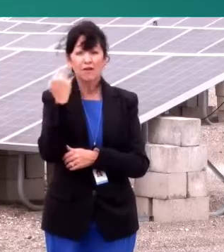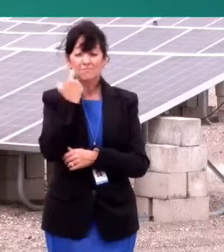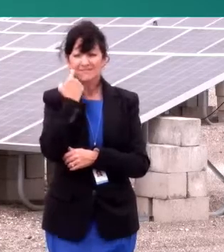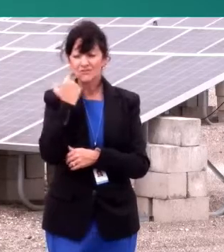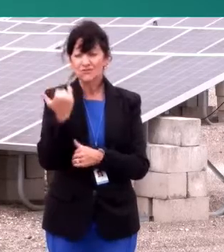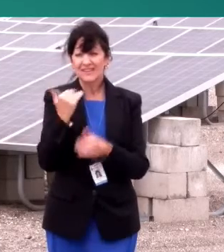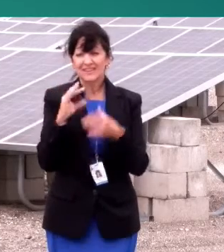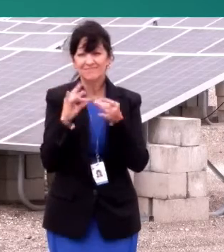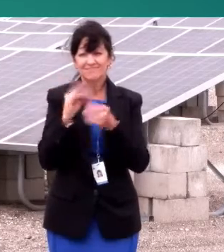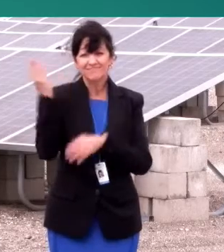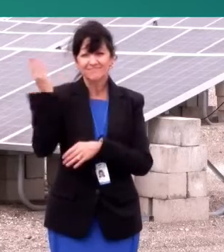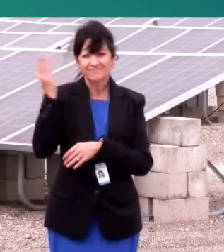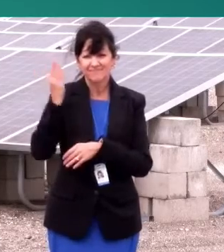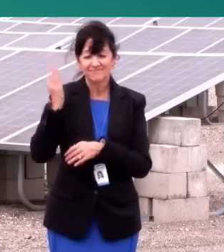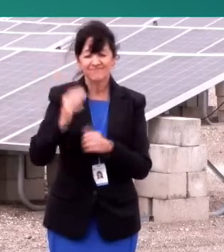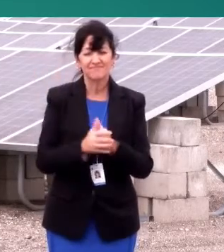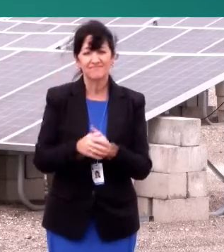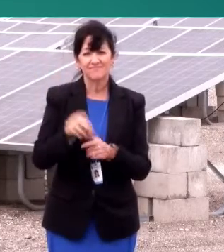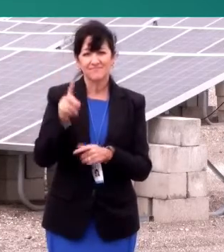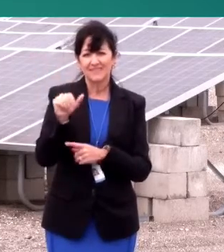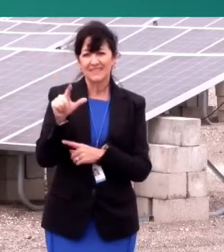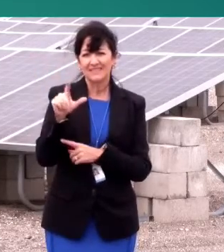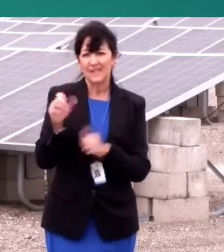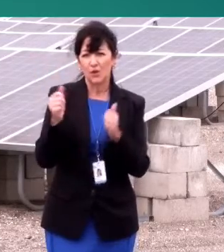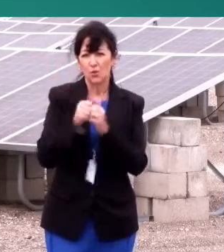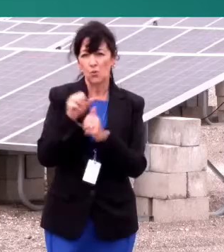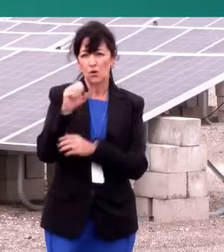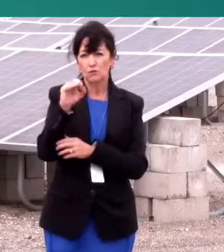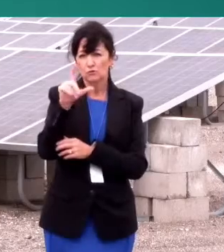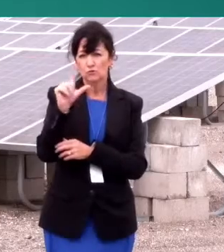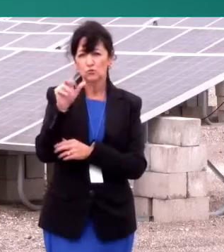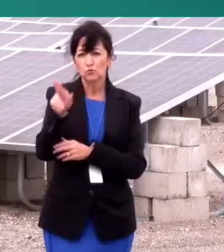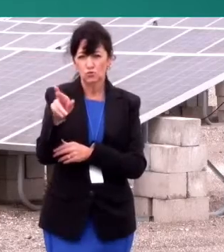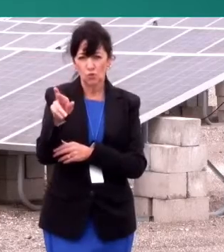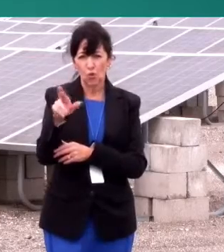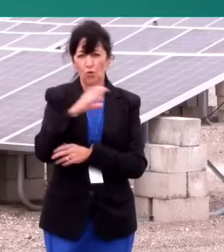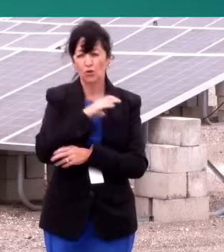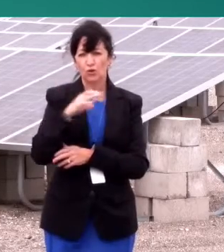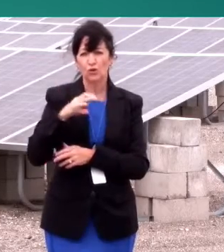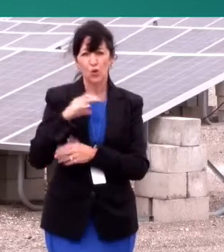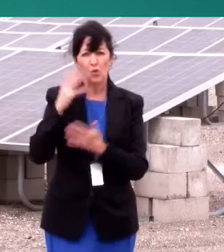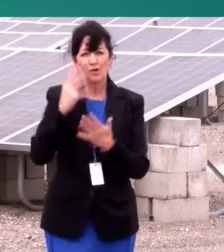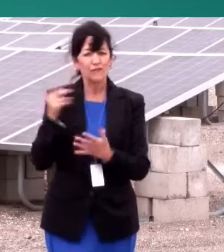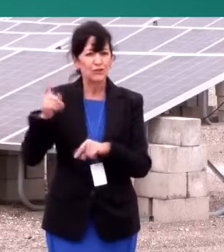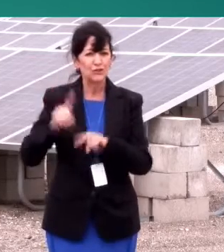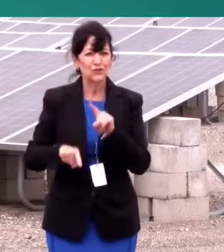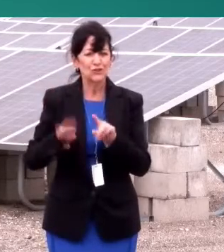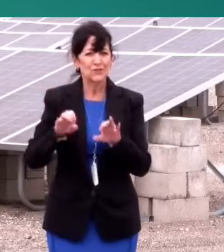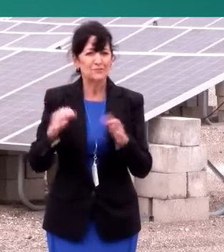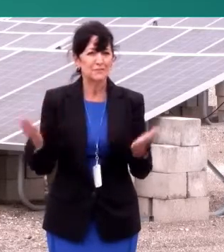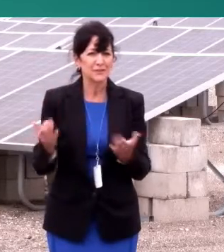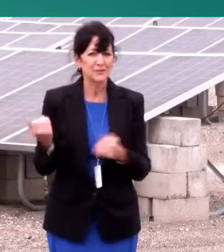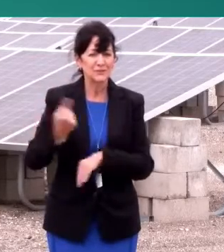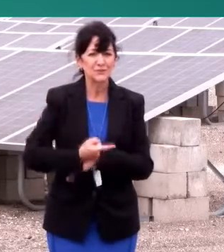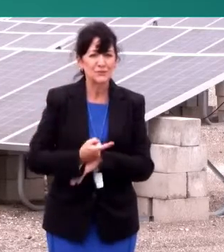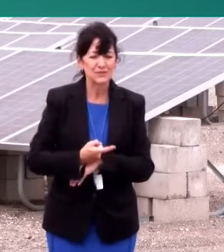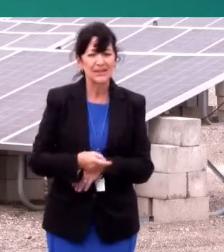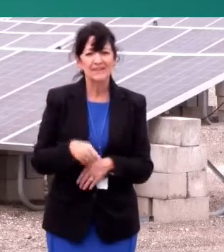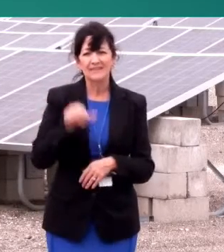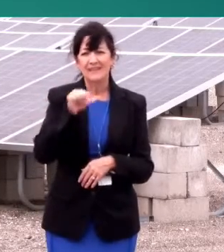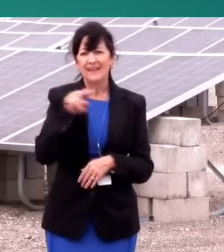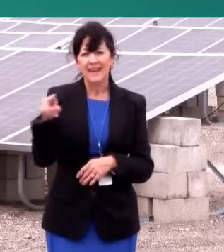Richardson, Dale Davis with the Delaware Solar Energy Coalition, who unfortunately could not be here today, Ann Linder